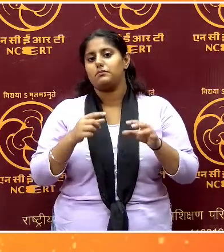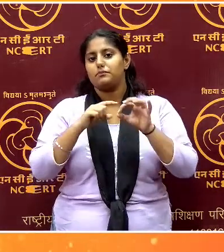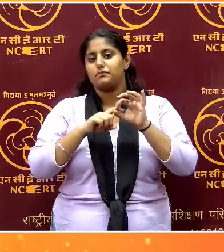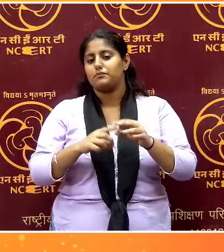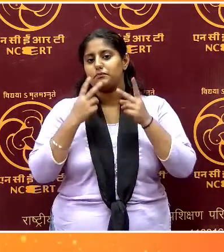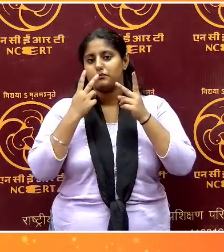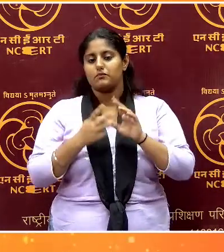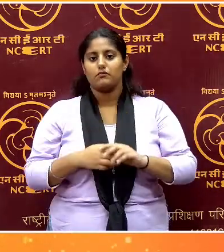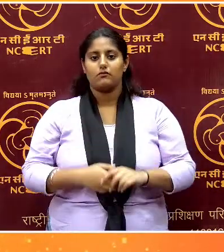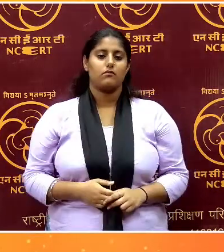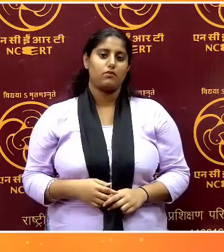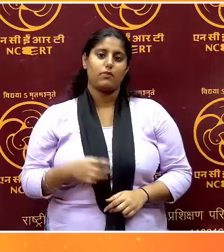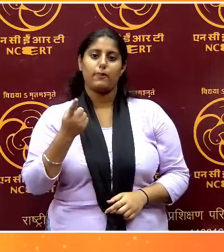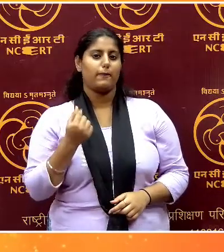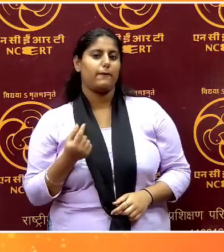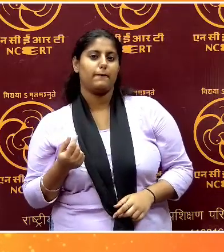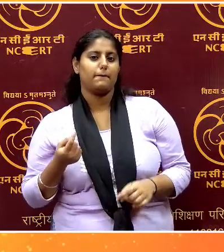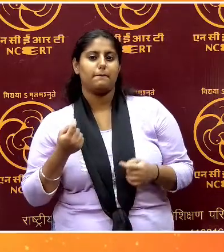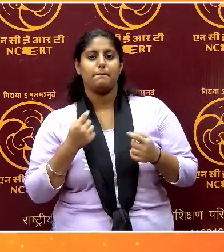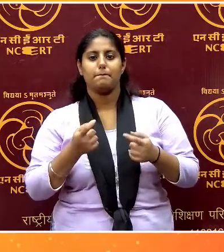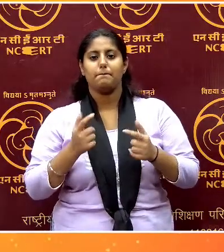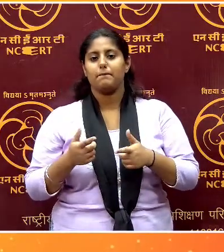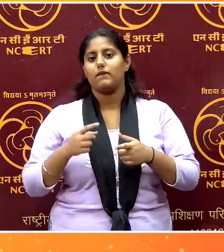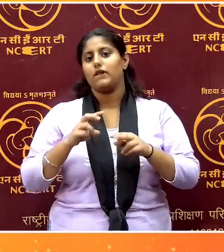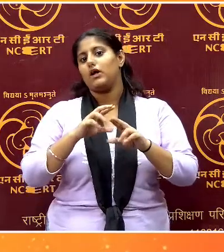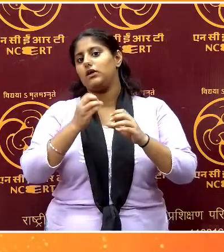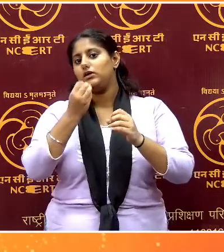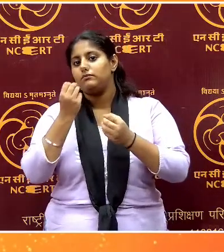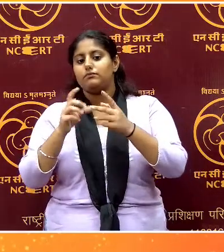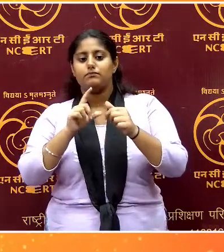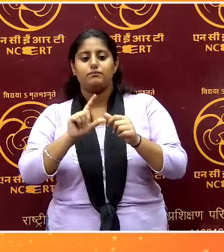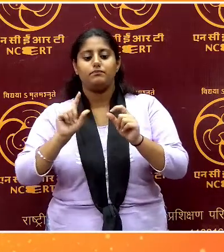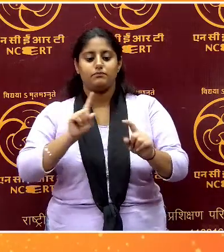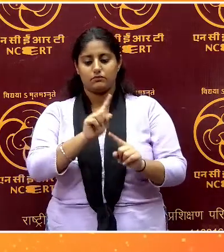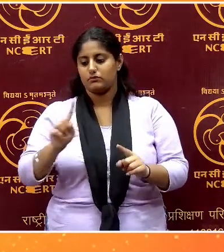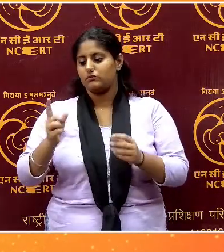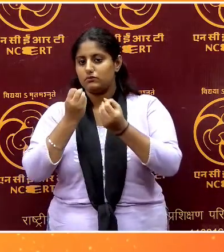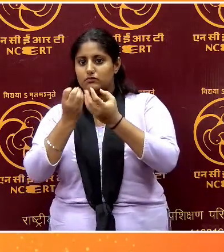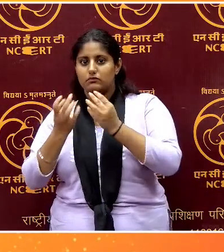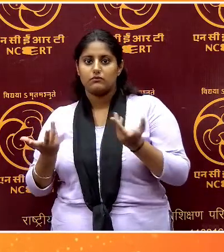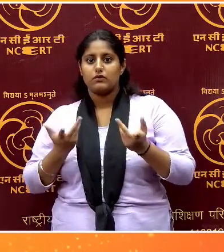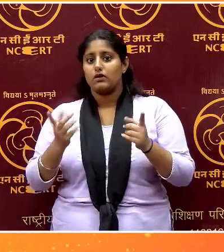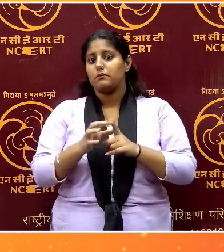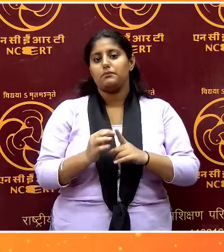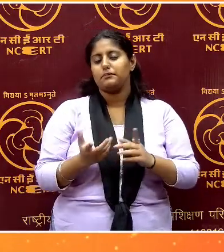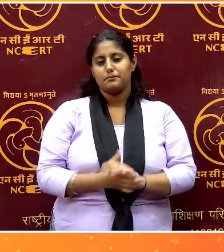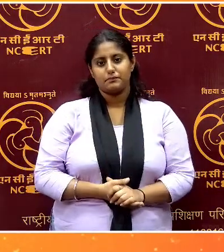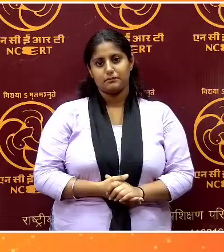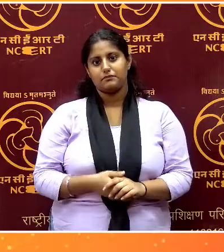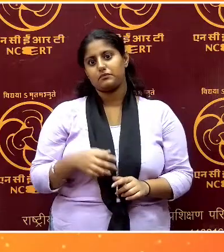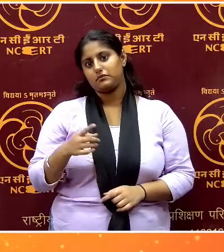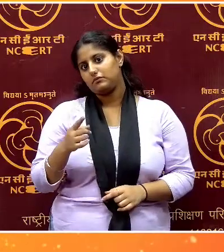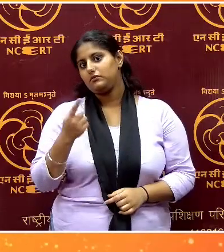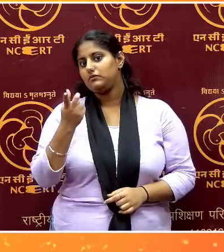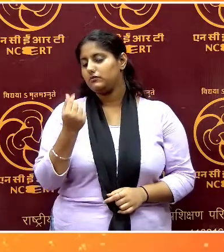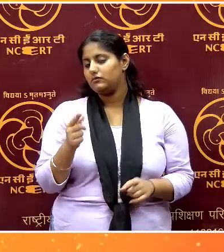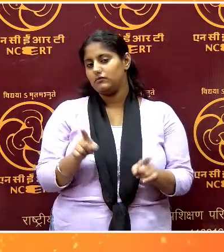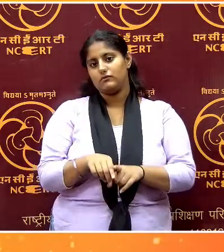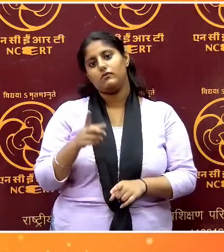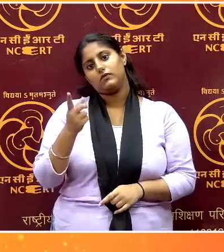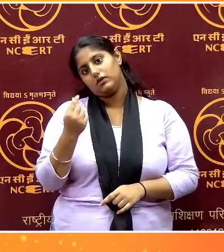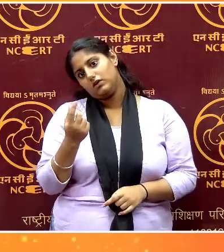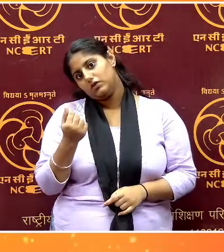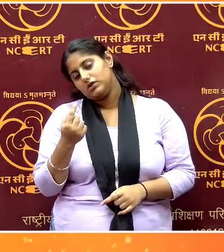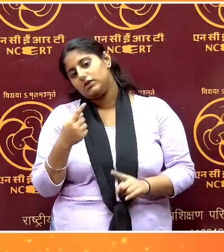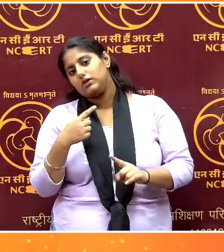money has been spent on each type of flower? So, what we will be doing, children? I will take the cost and multiply